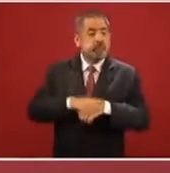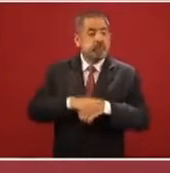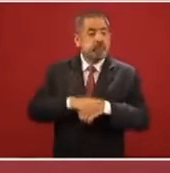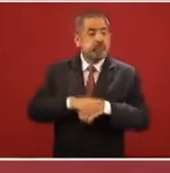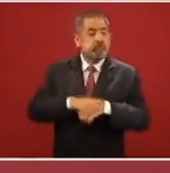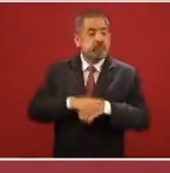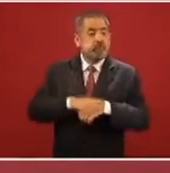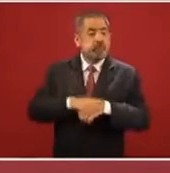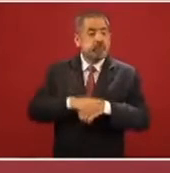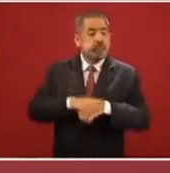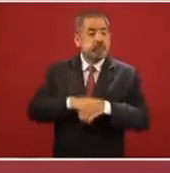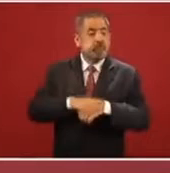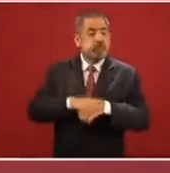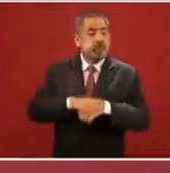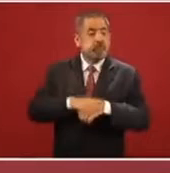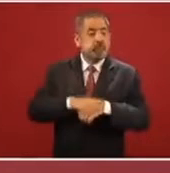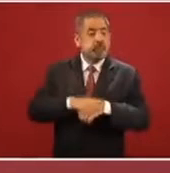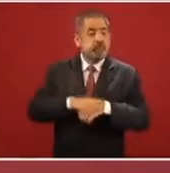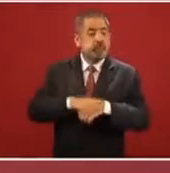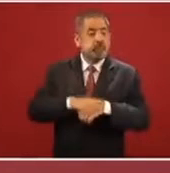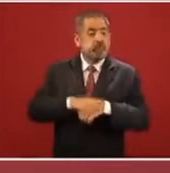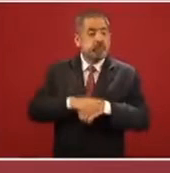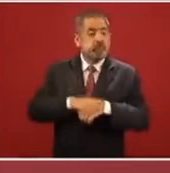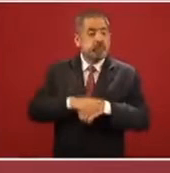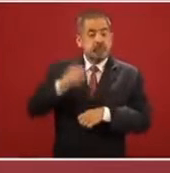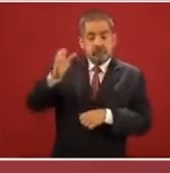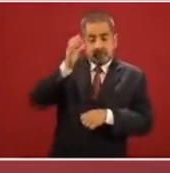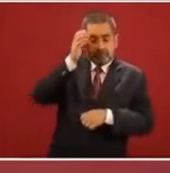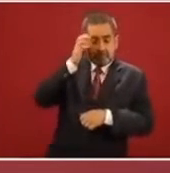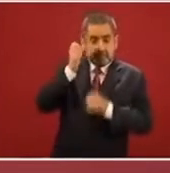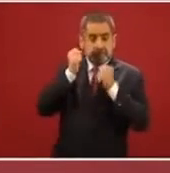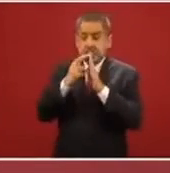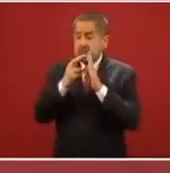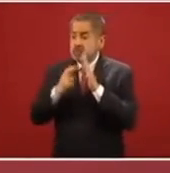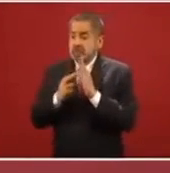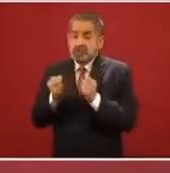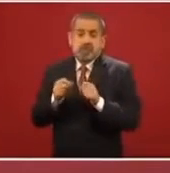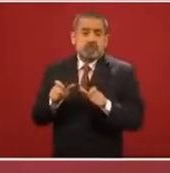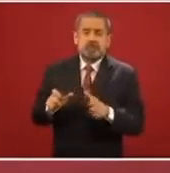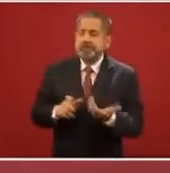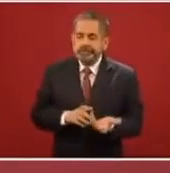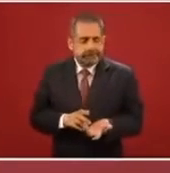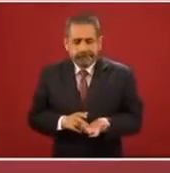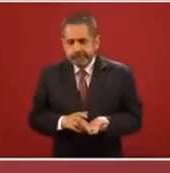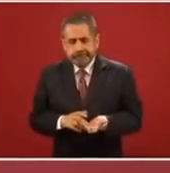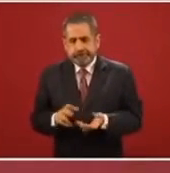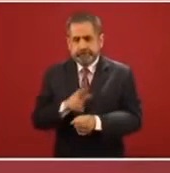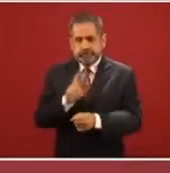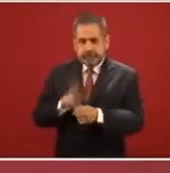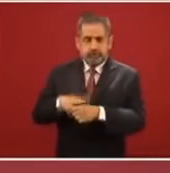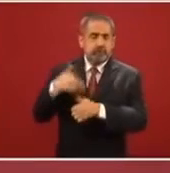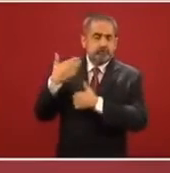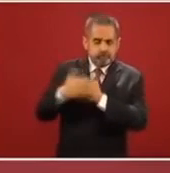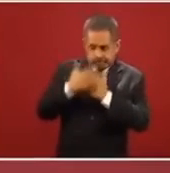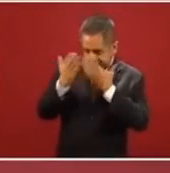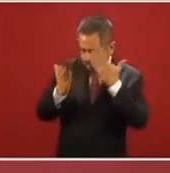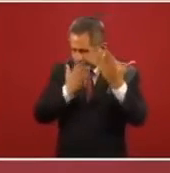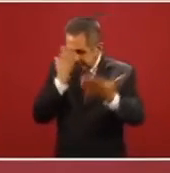were taken that were extreme for containment. que se tomaron. Ya vendrán los